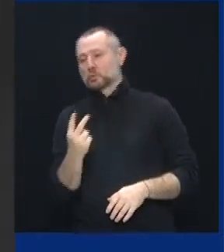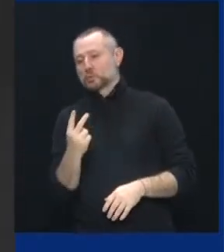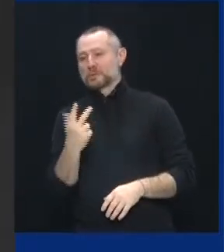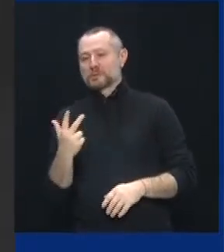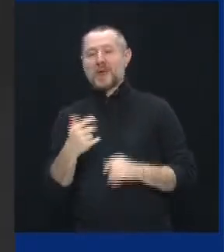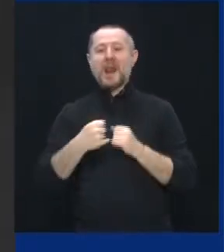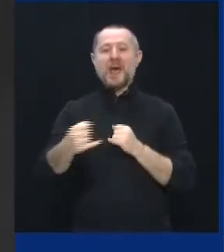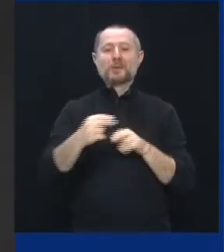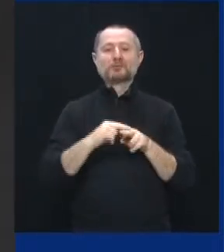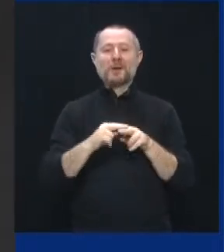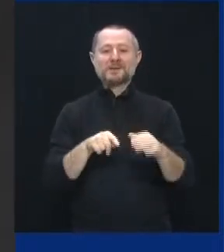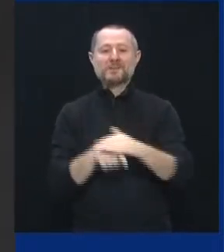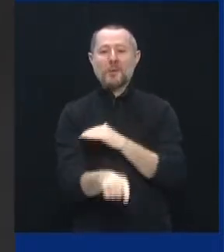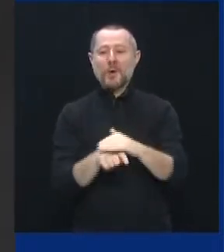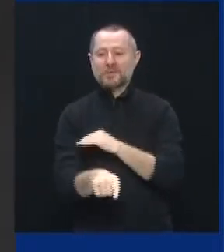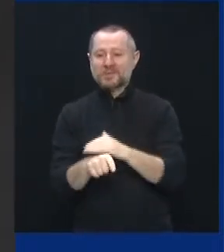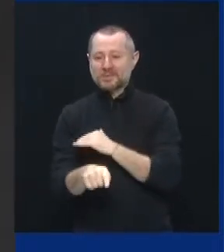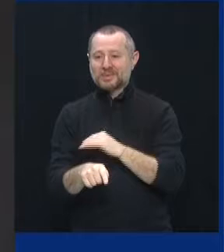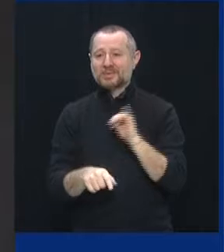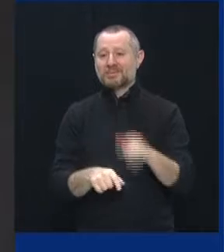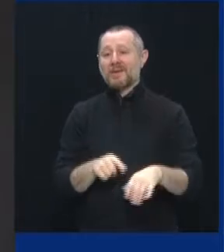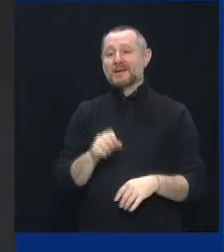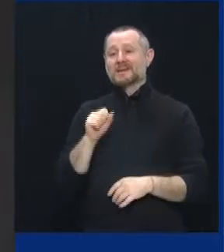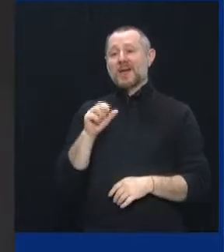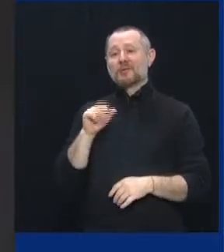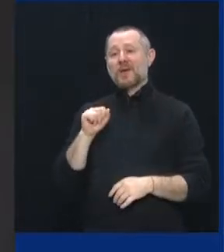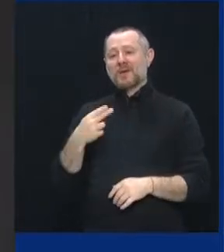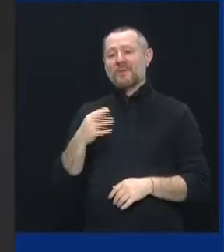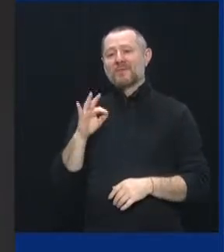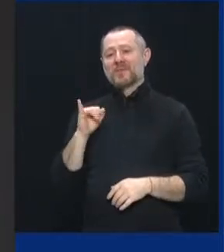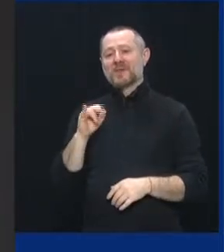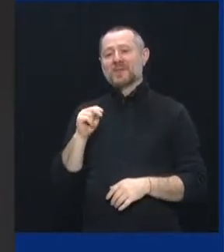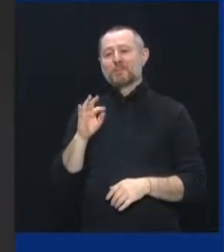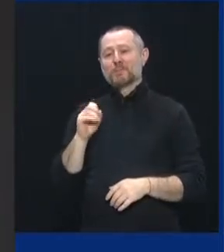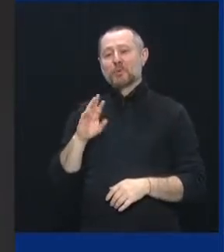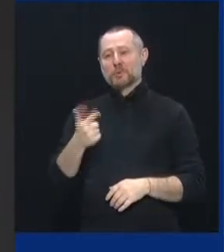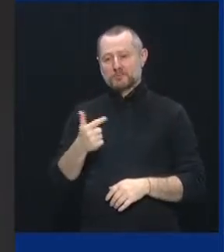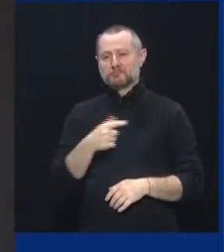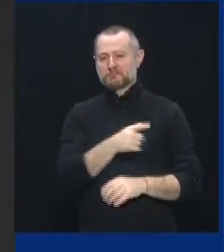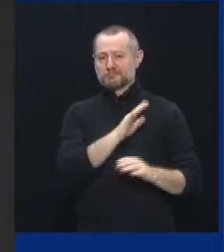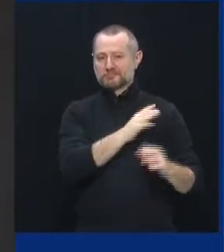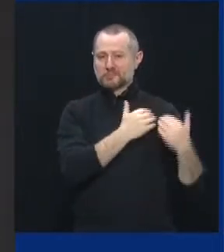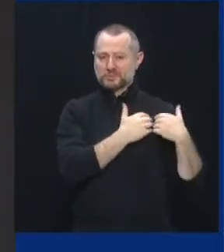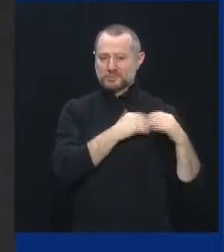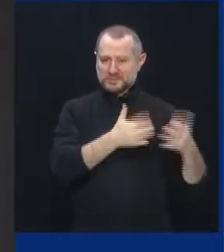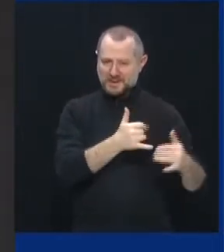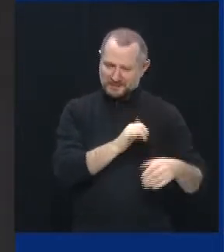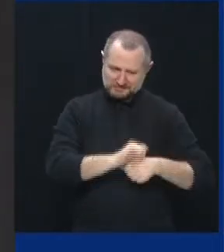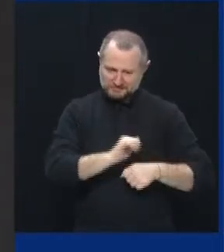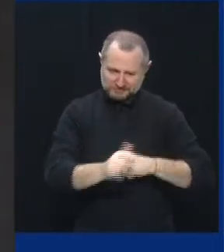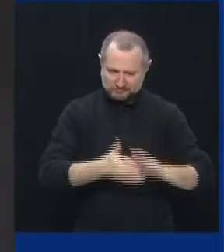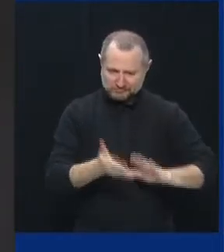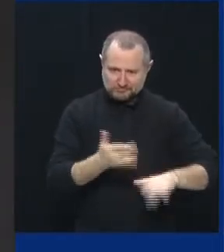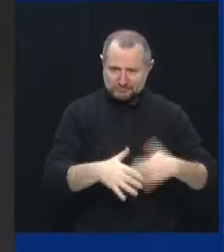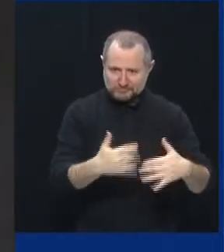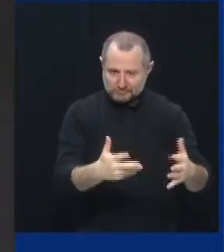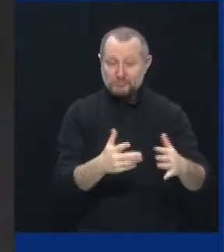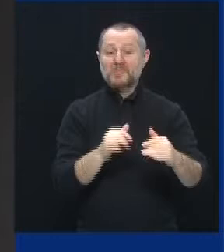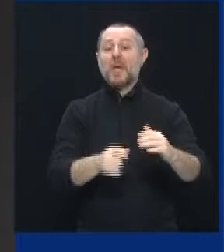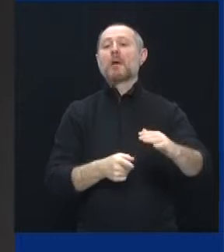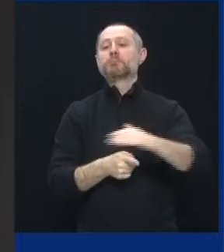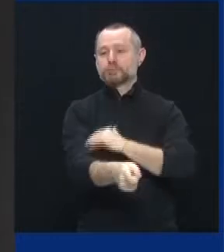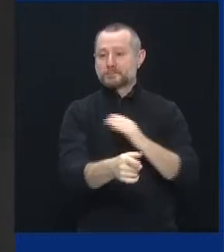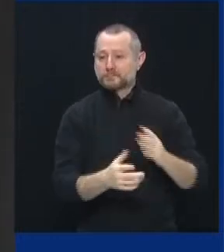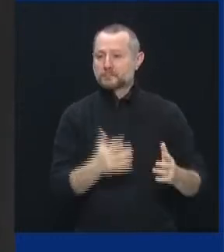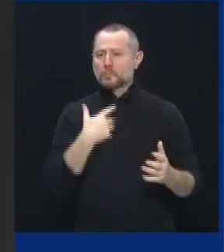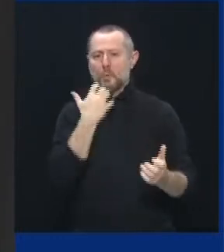resolved. Crews acted quickly and worked with New York City DEP to get service up and running. Again, I want to give an incredible shout out